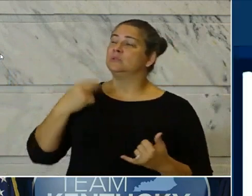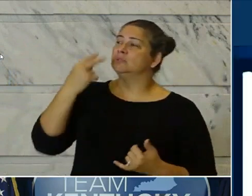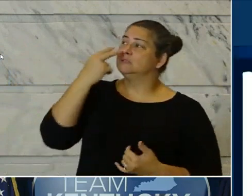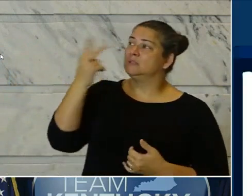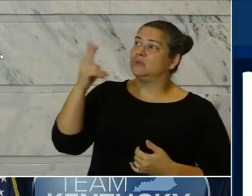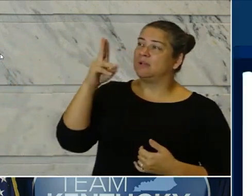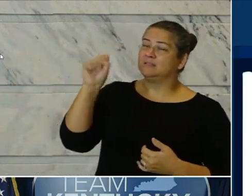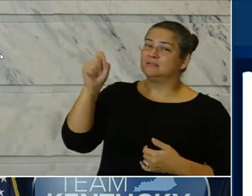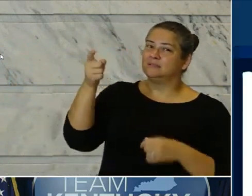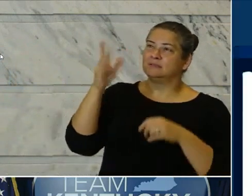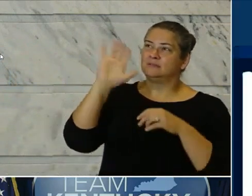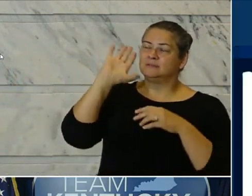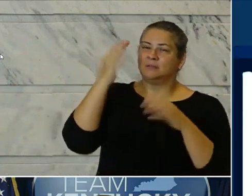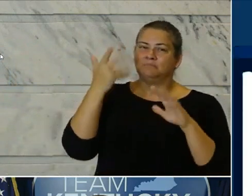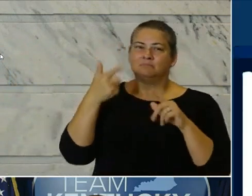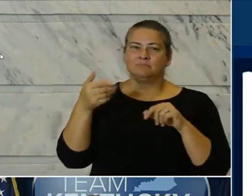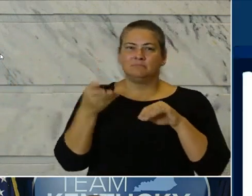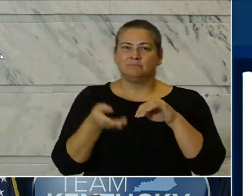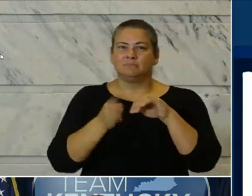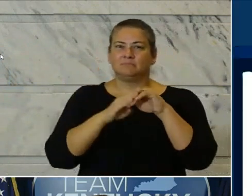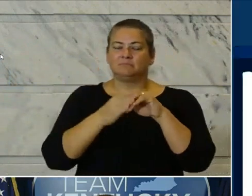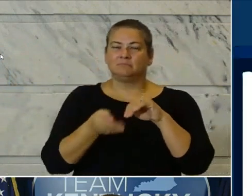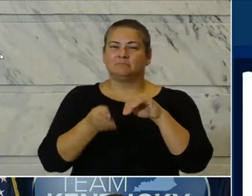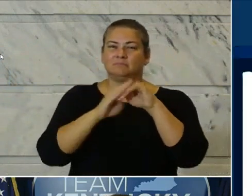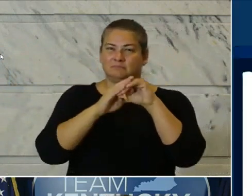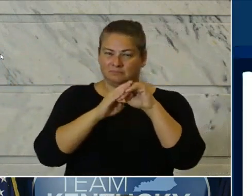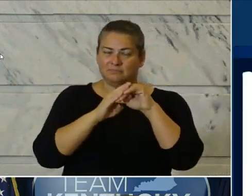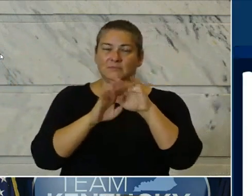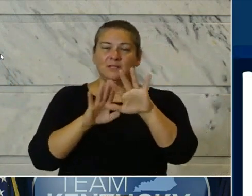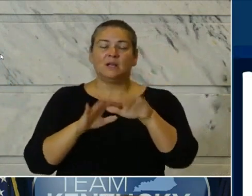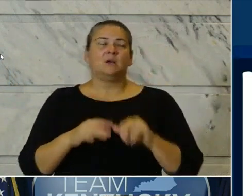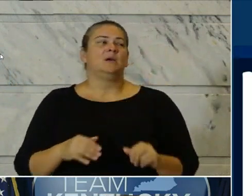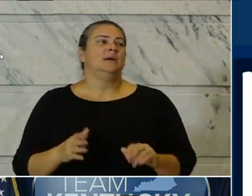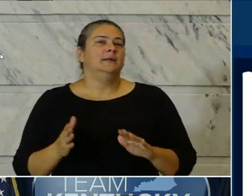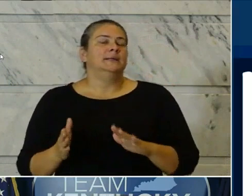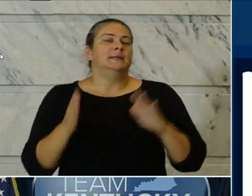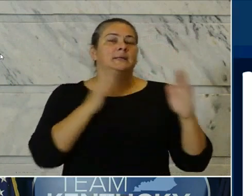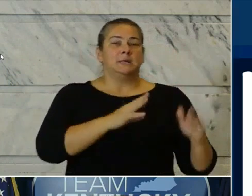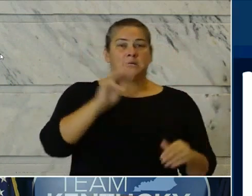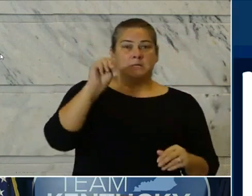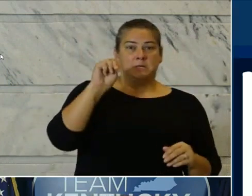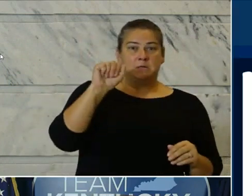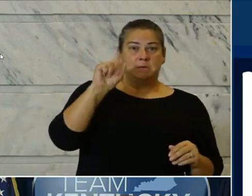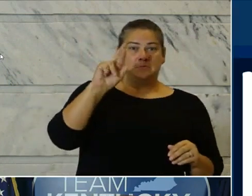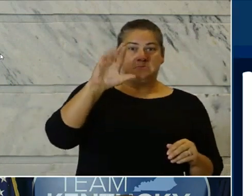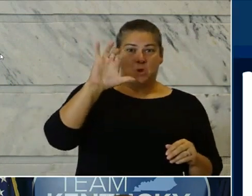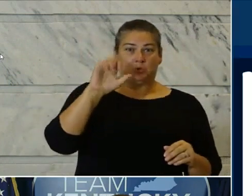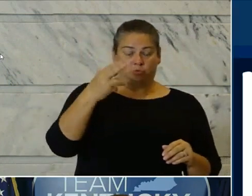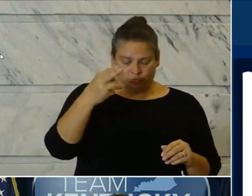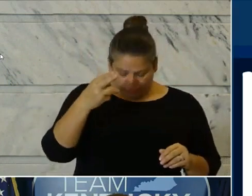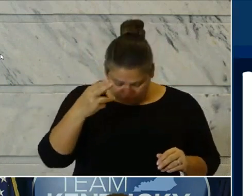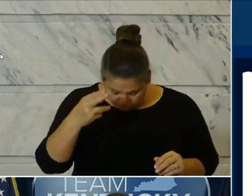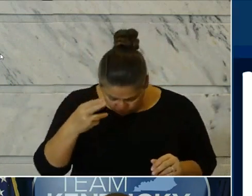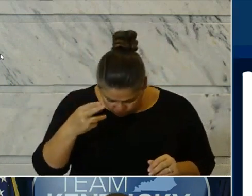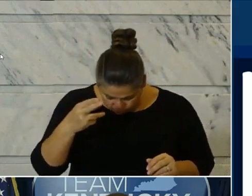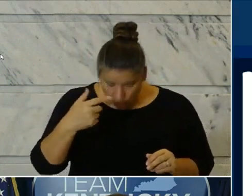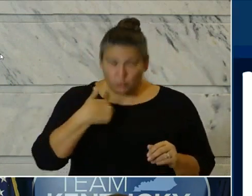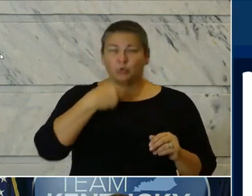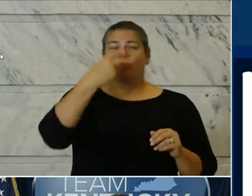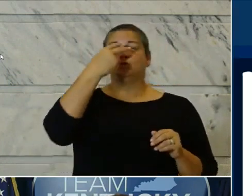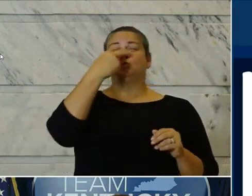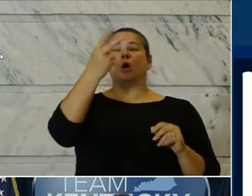So as you all know, in the beginning of this, in March, what we saw was a rapid increase in